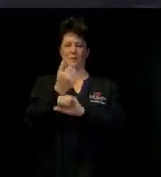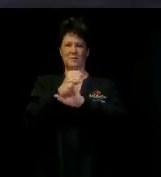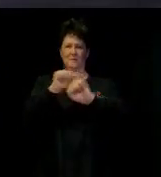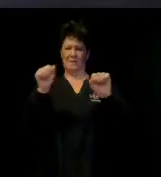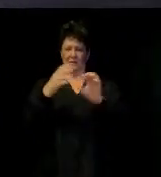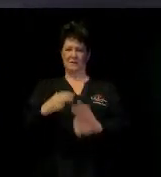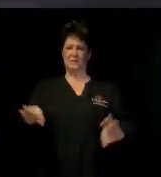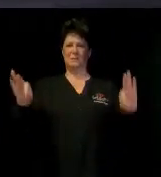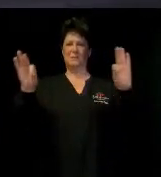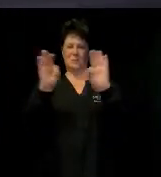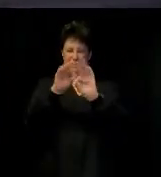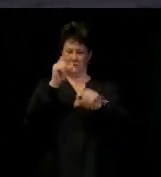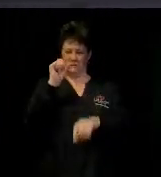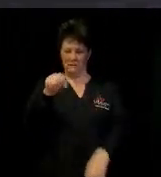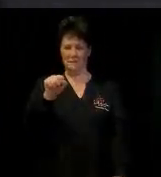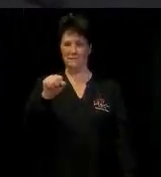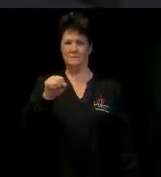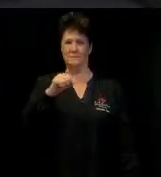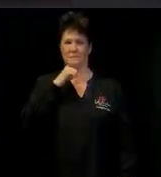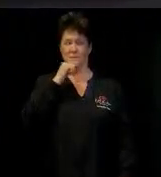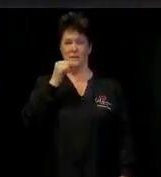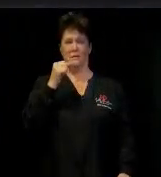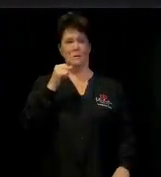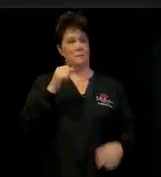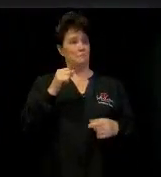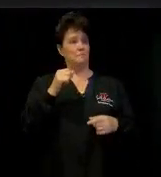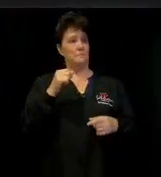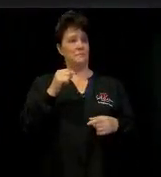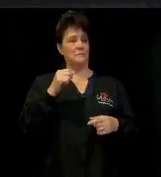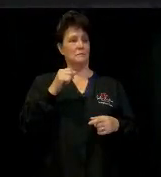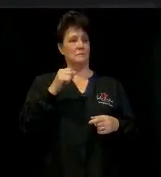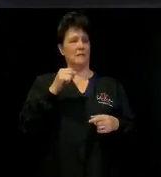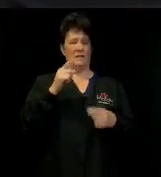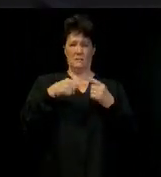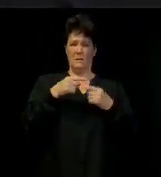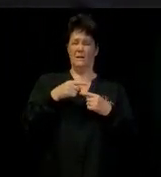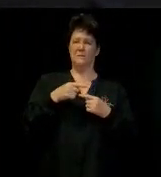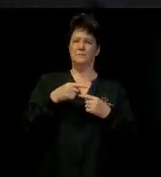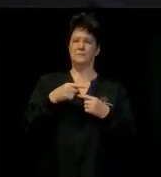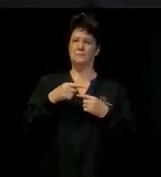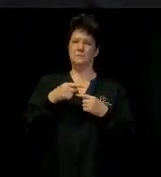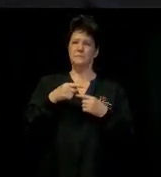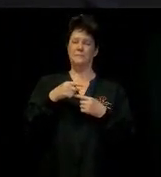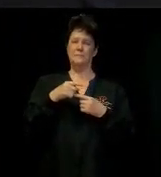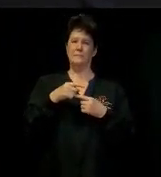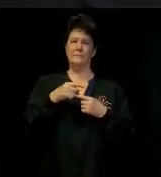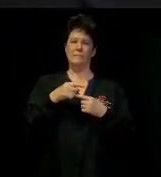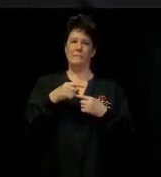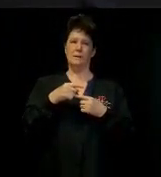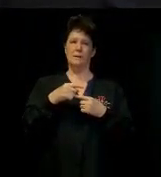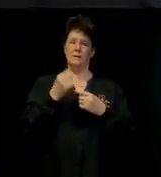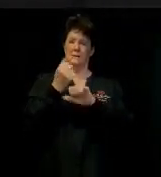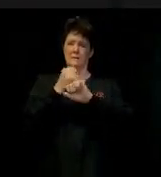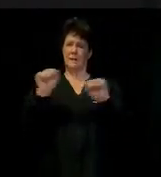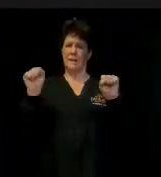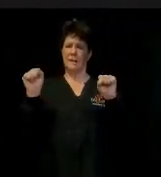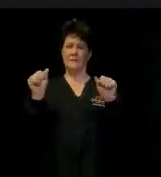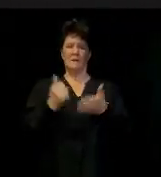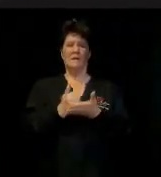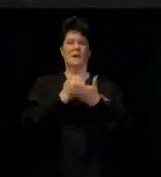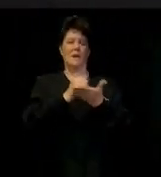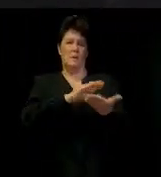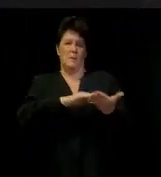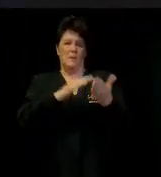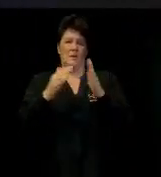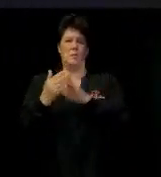and we know that. We know it's about being born again. We know it's about him living in us. We know it's about reaching and discipling a community, right? We can all probably quote